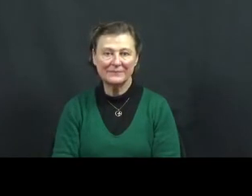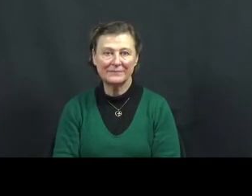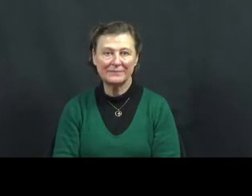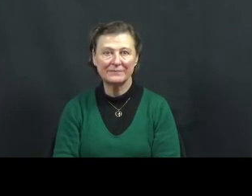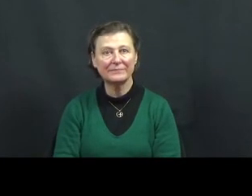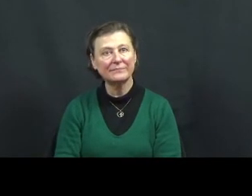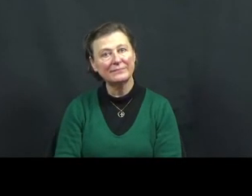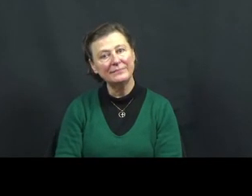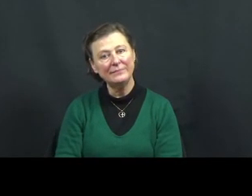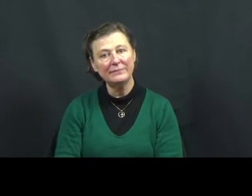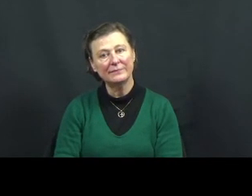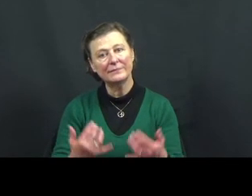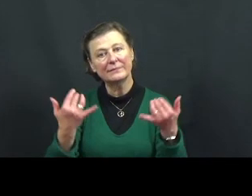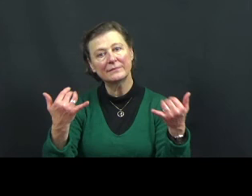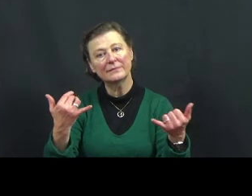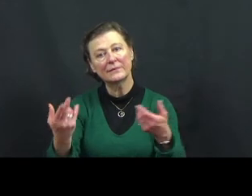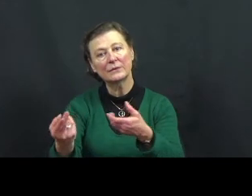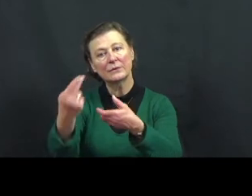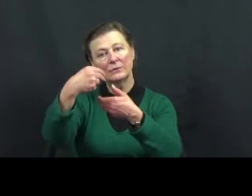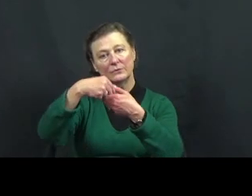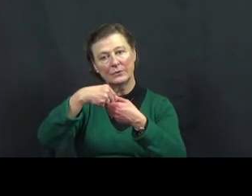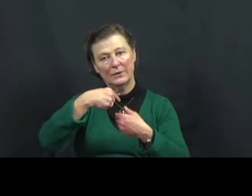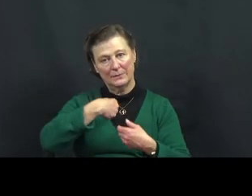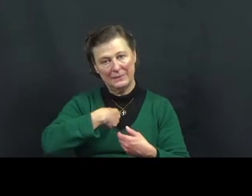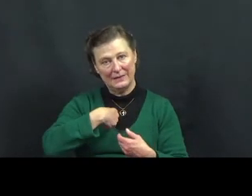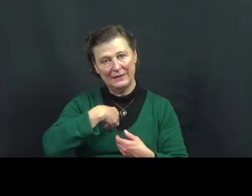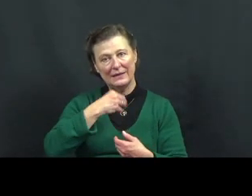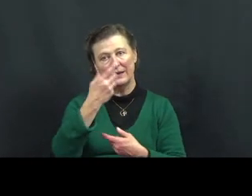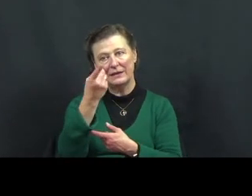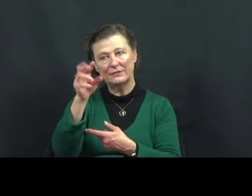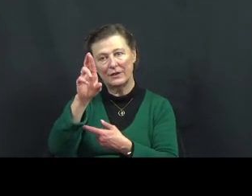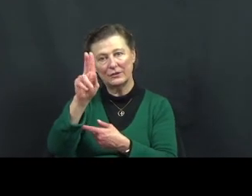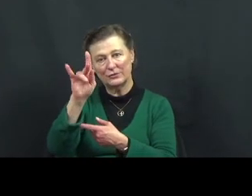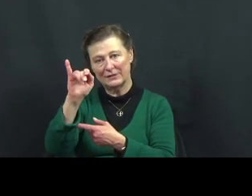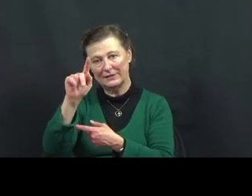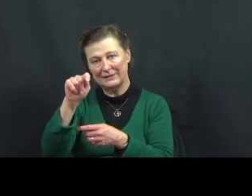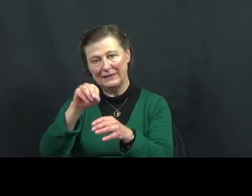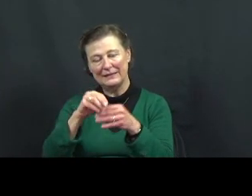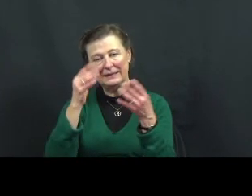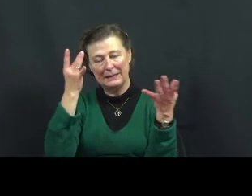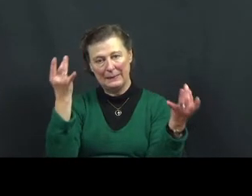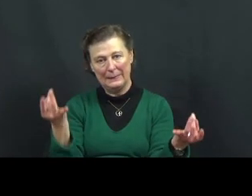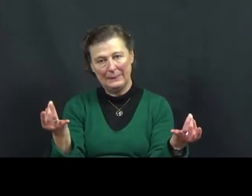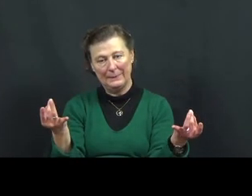Will you join me and Dr. Kit in a meditation?